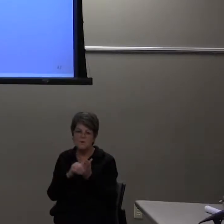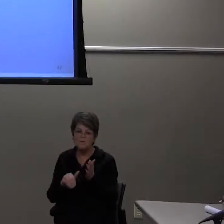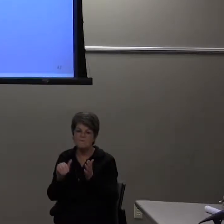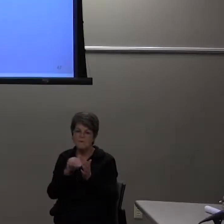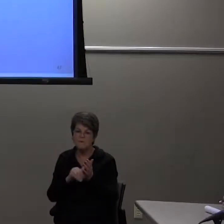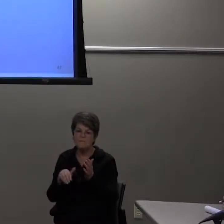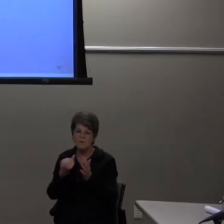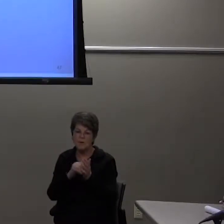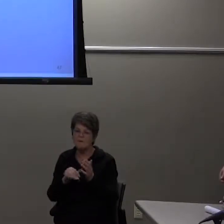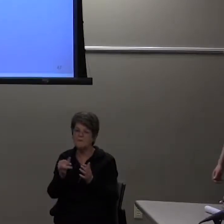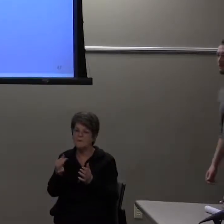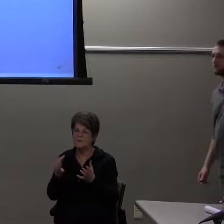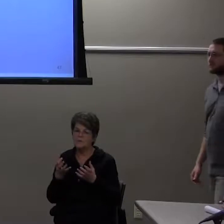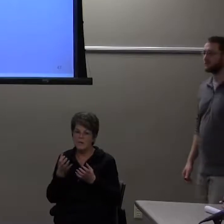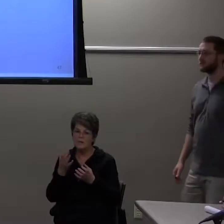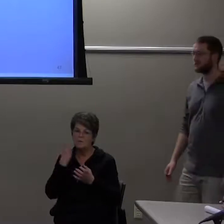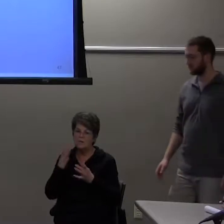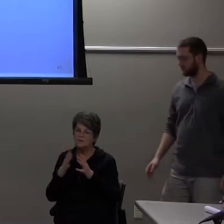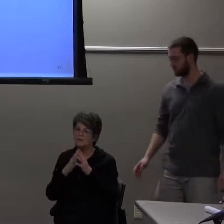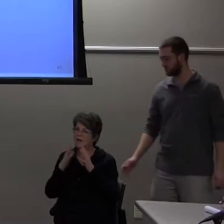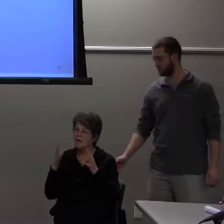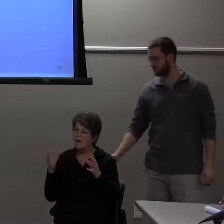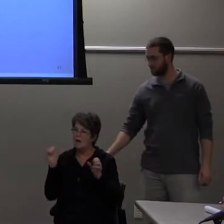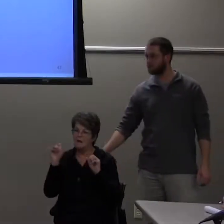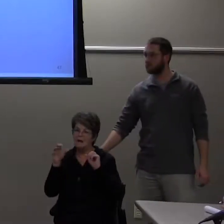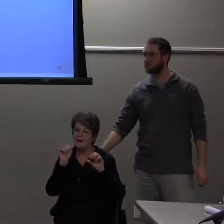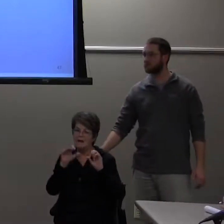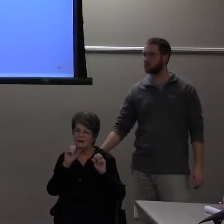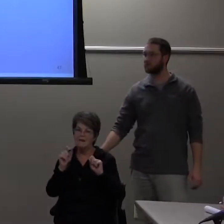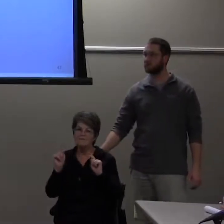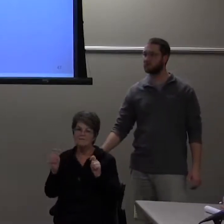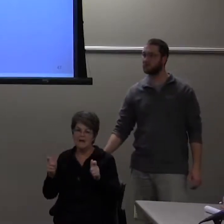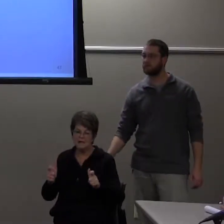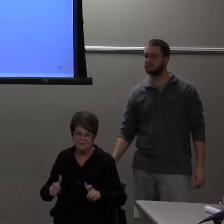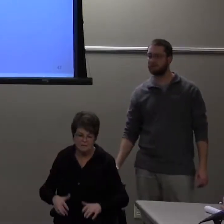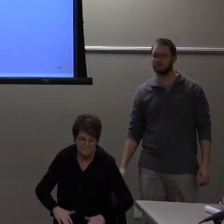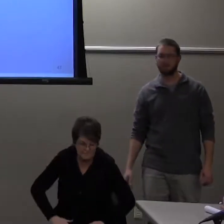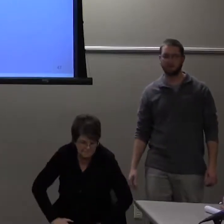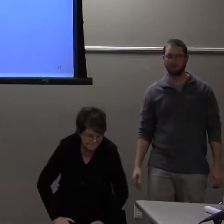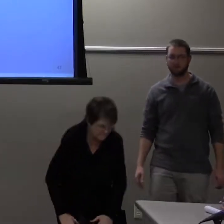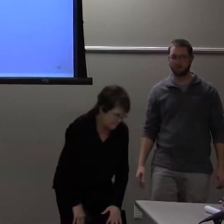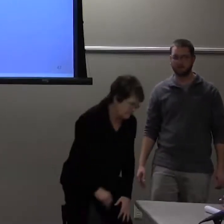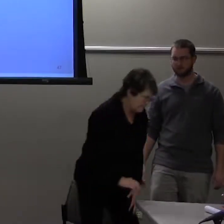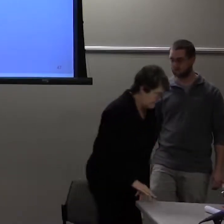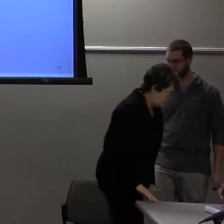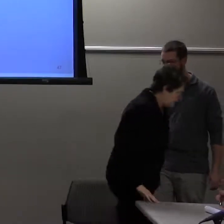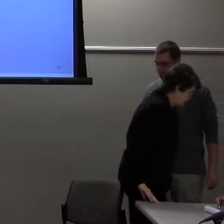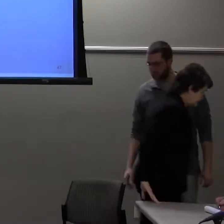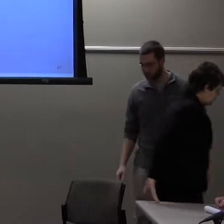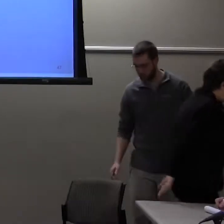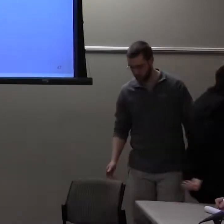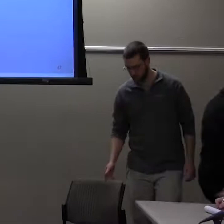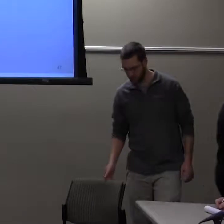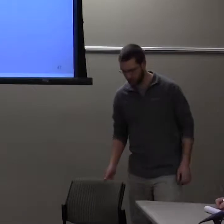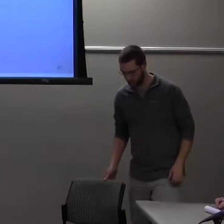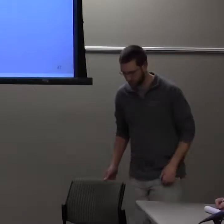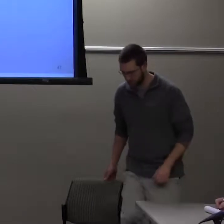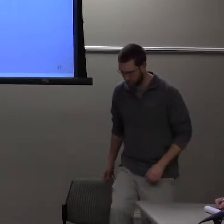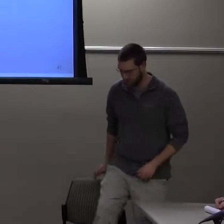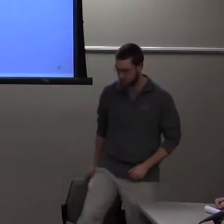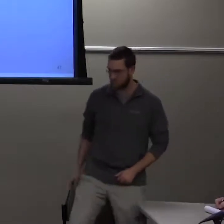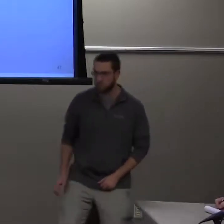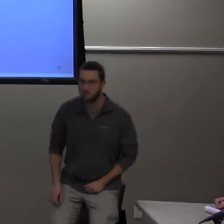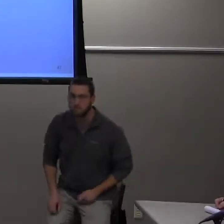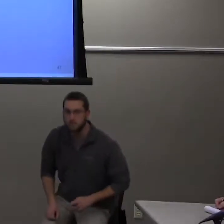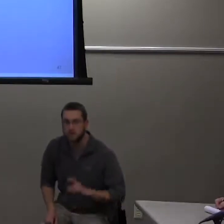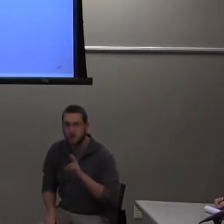over if you want to, because it is a lot coming at you fast. If I may, yes, sir. One thing that you may have touched on or may not